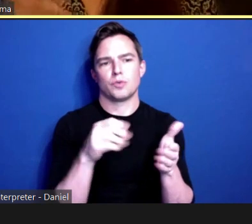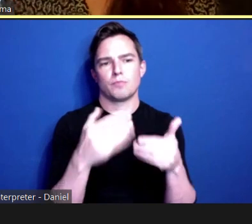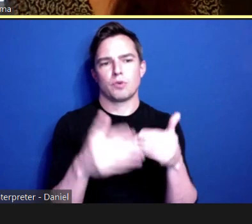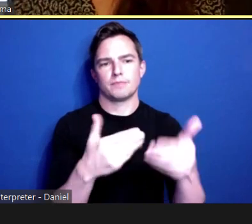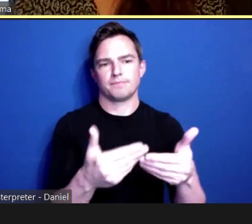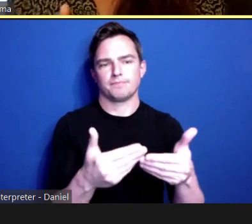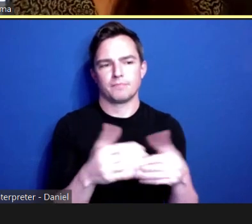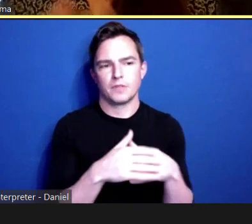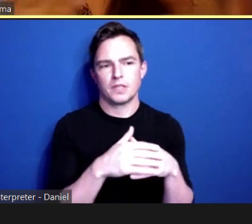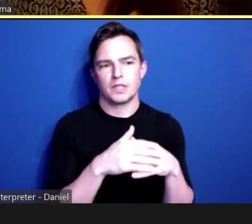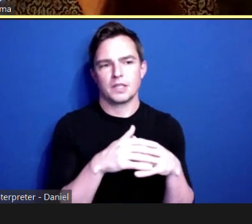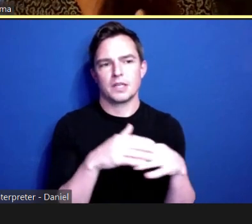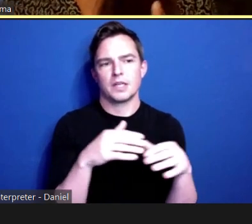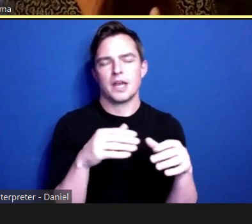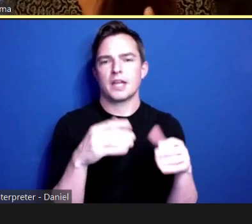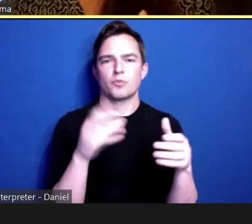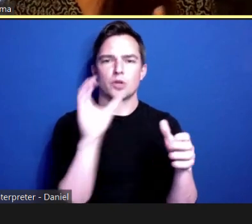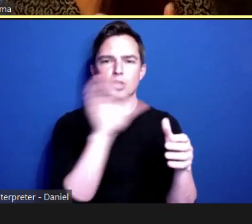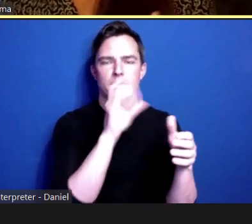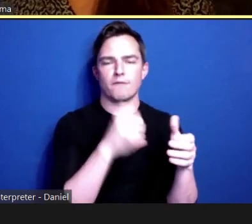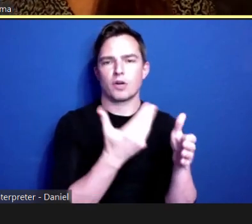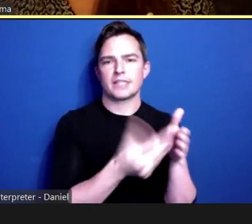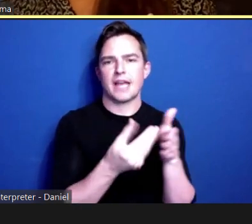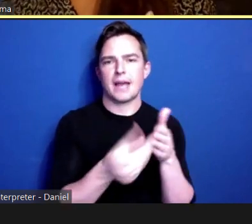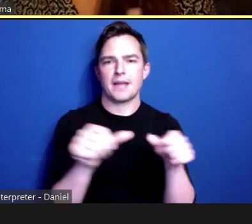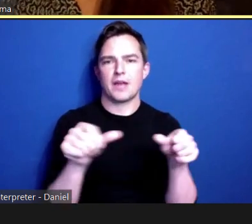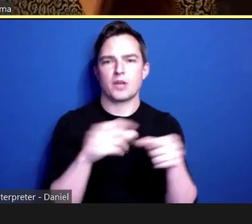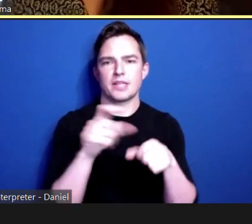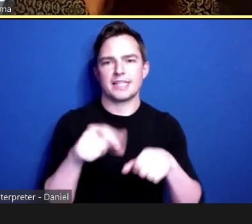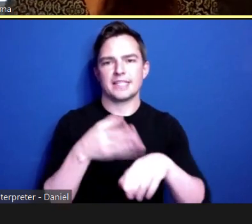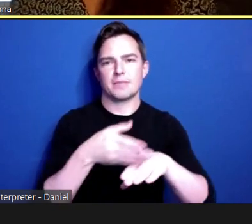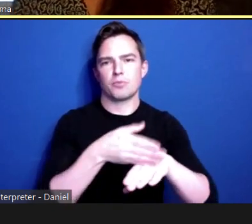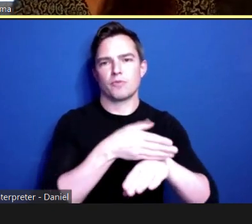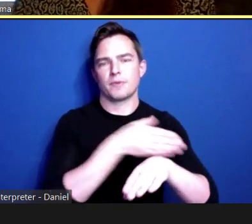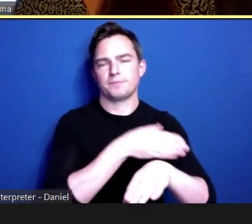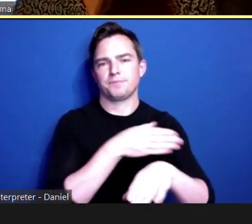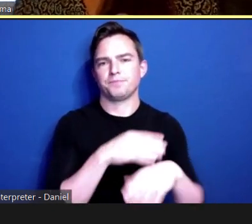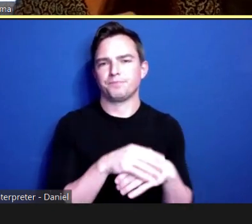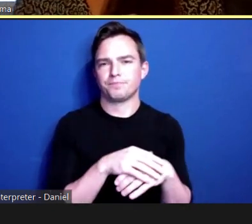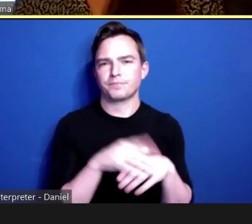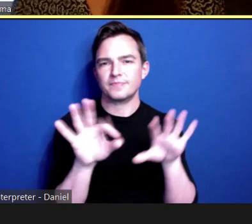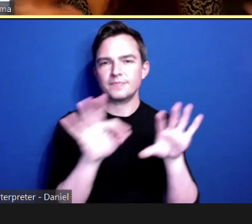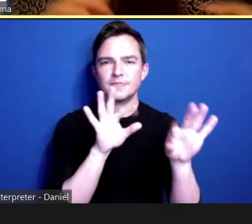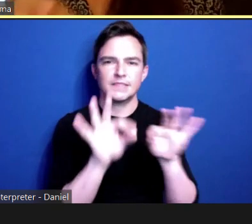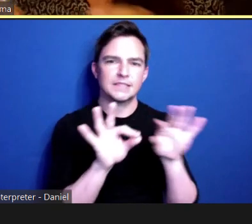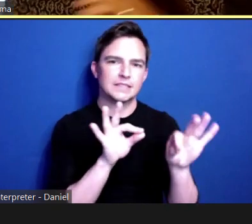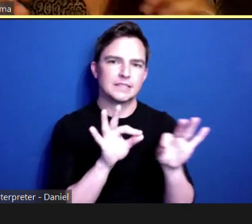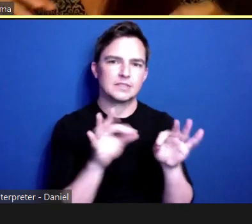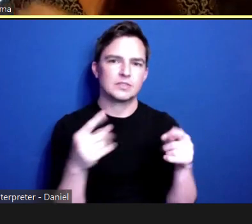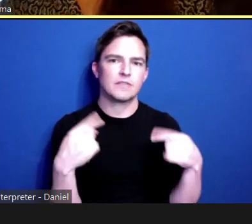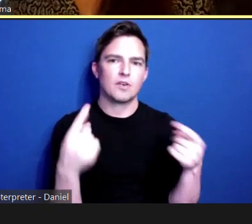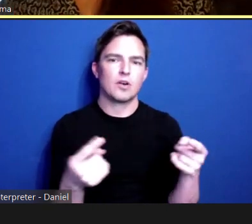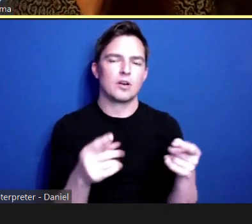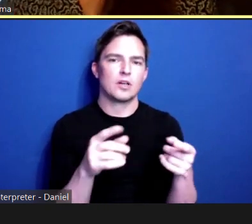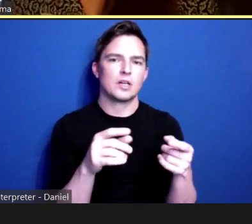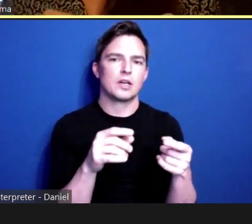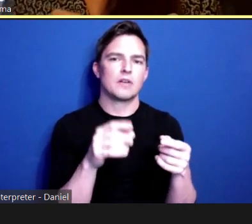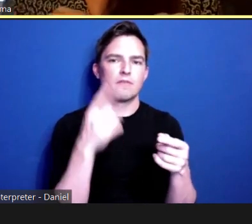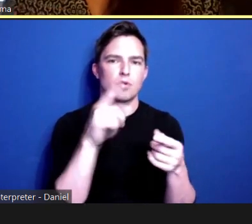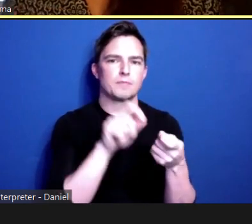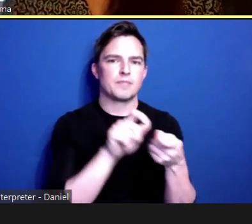identifying the gaps and areas that need improvements. The findings also allow for the specific